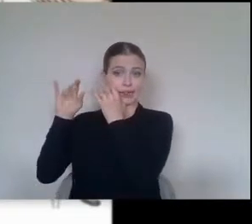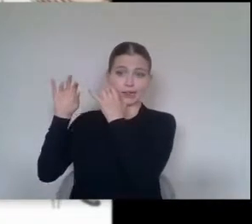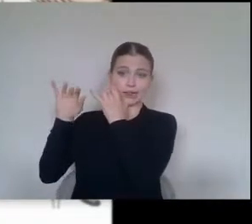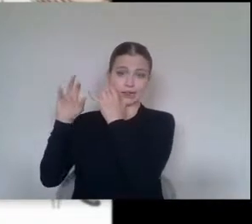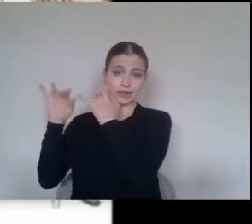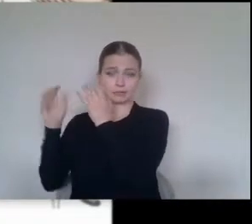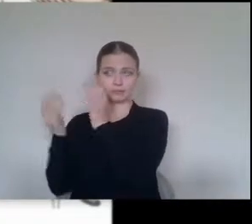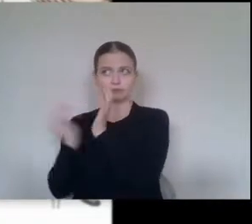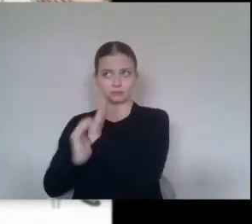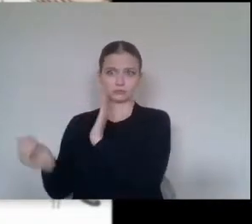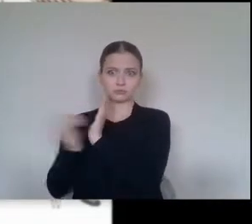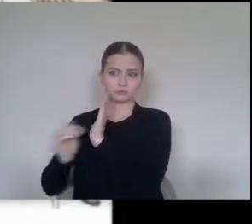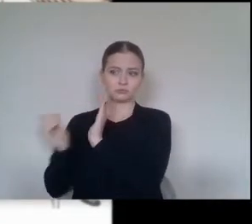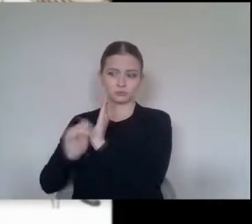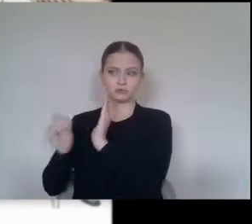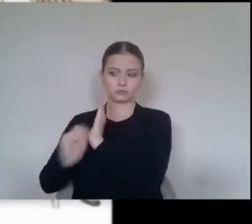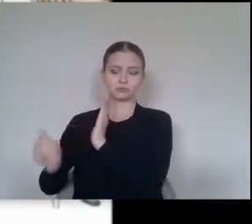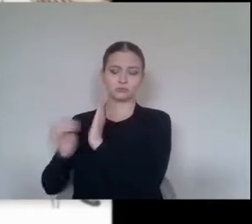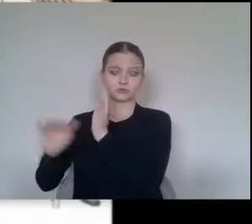repeatedly,